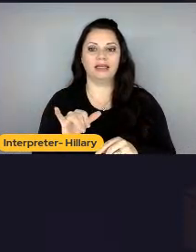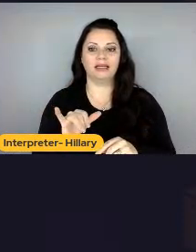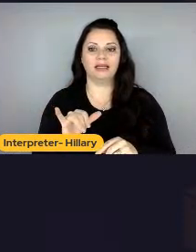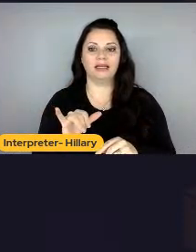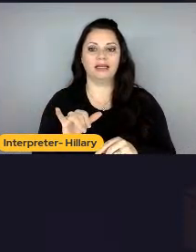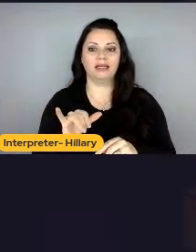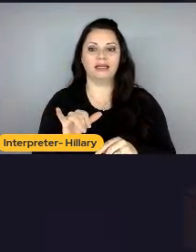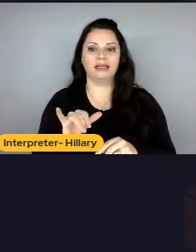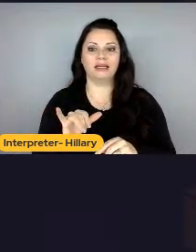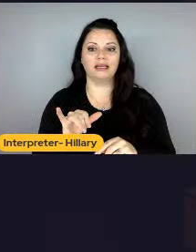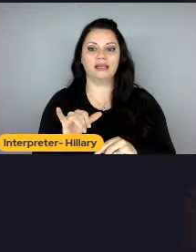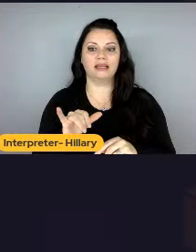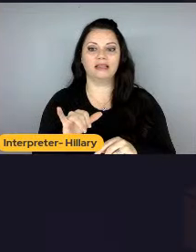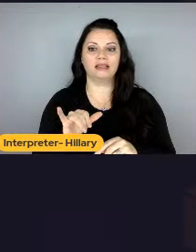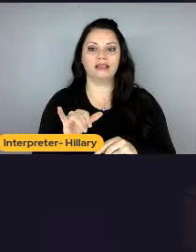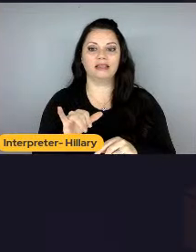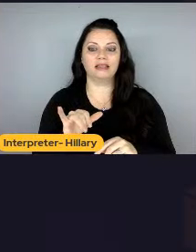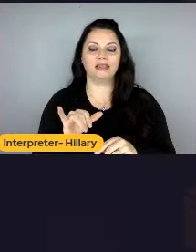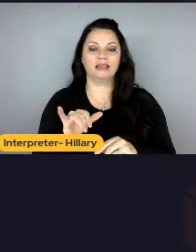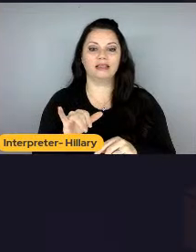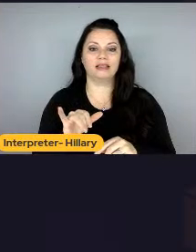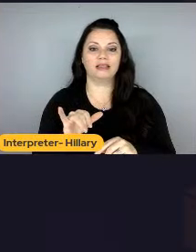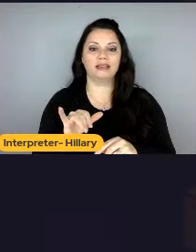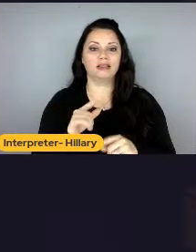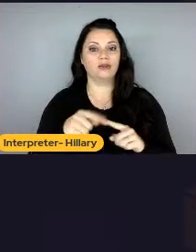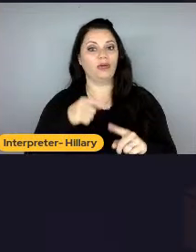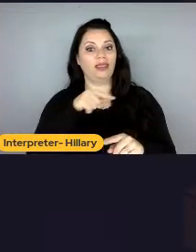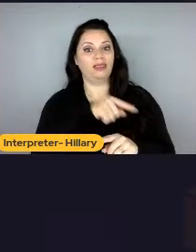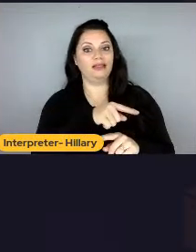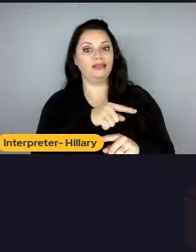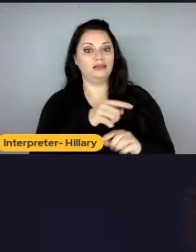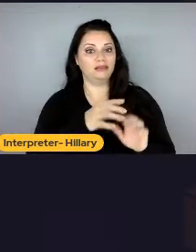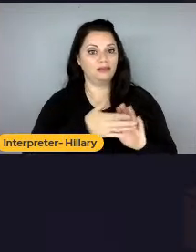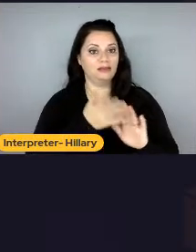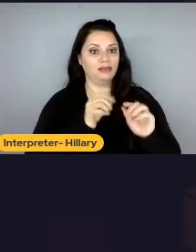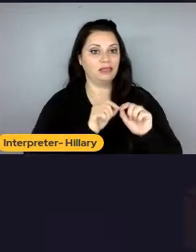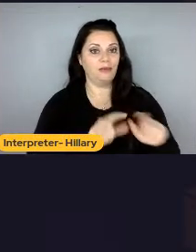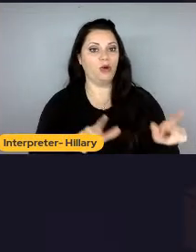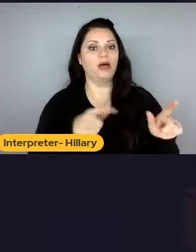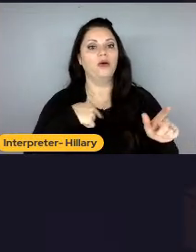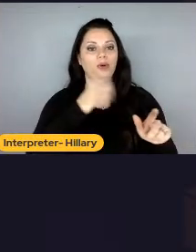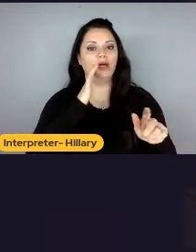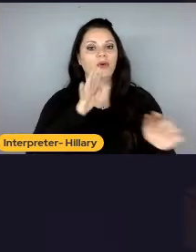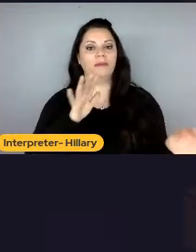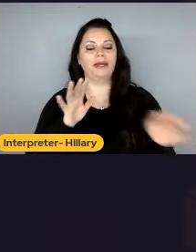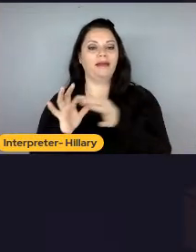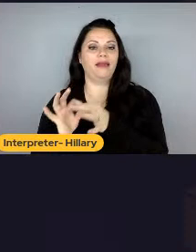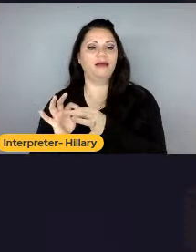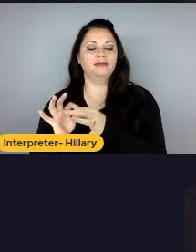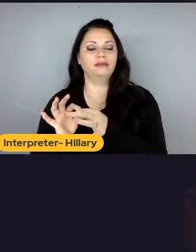And when this is deploying, we will be connecting